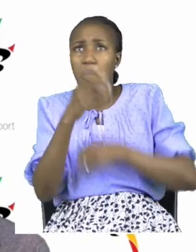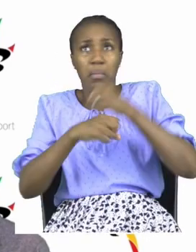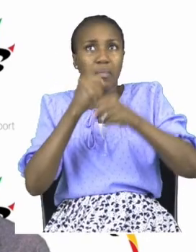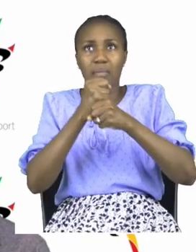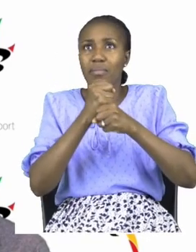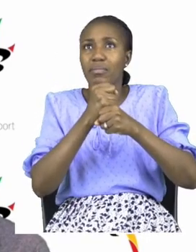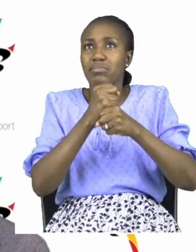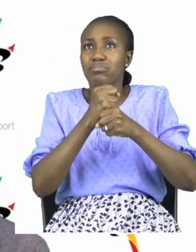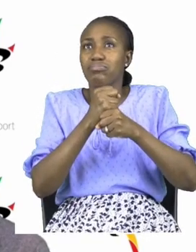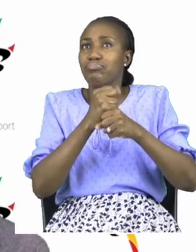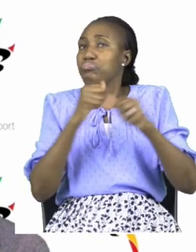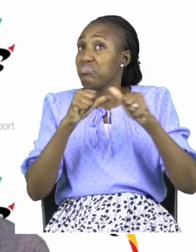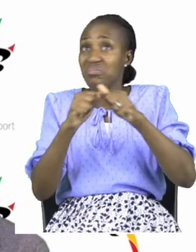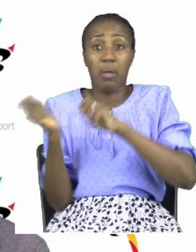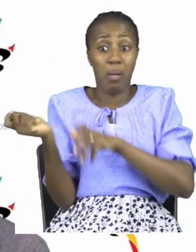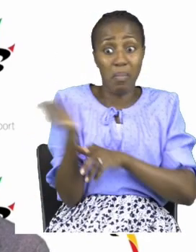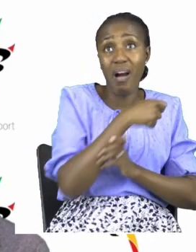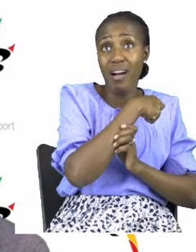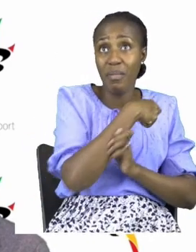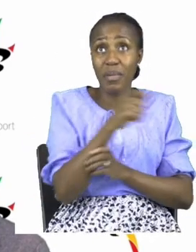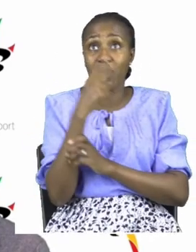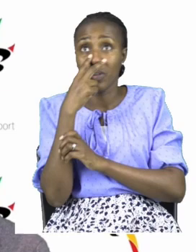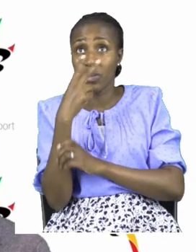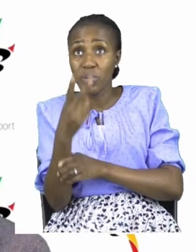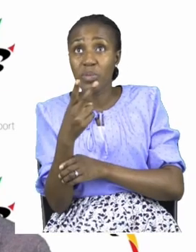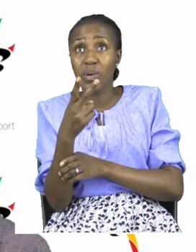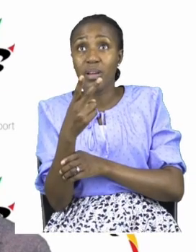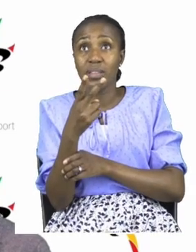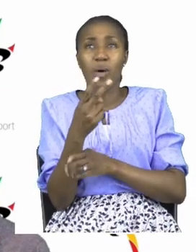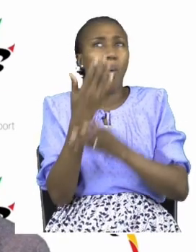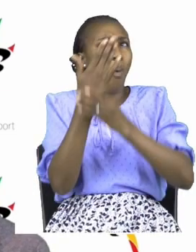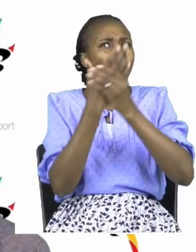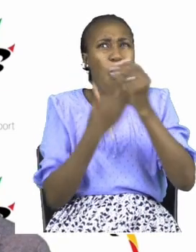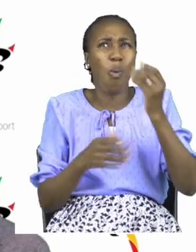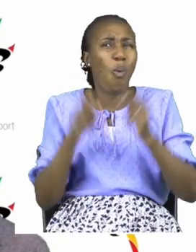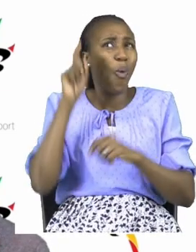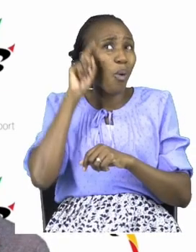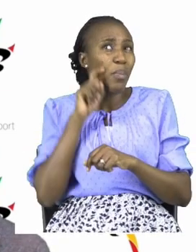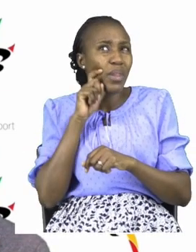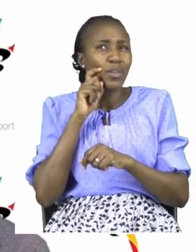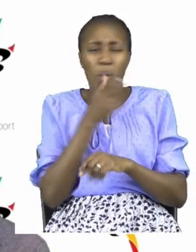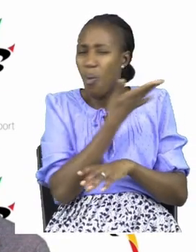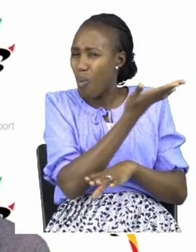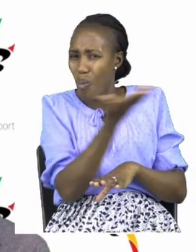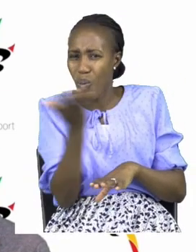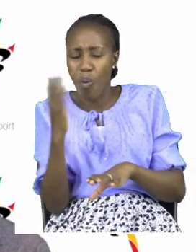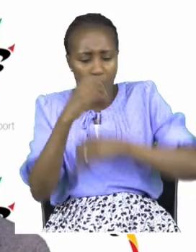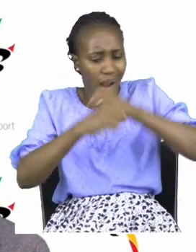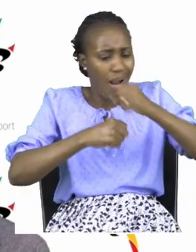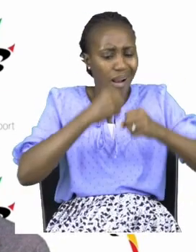tennis. So those are regarded as veterans players. Yes. So we cater for juniors